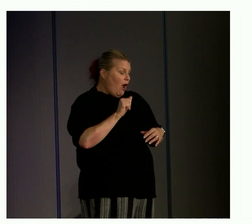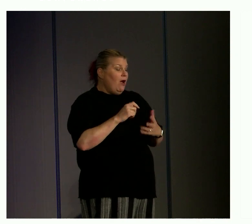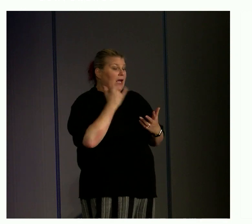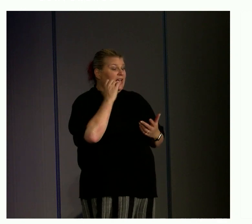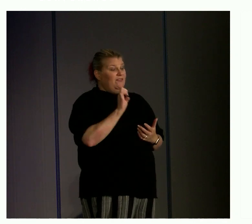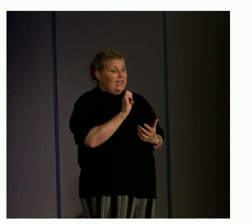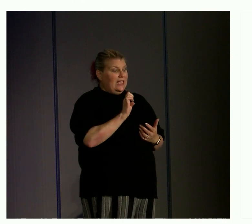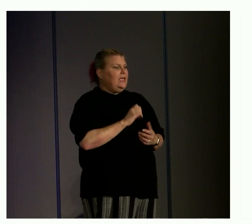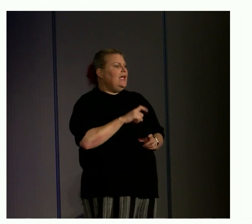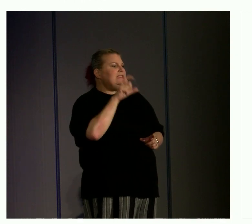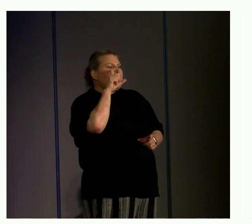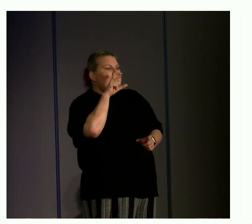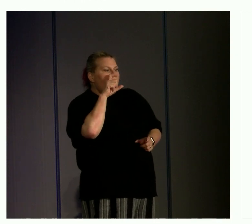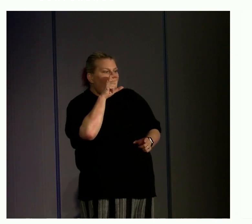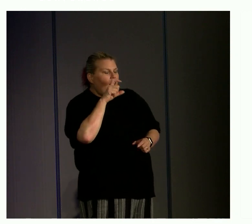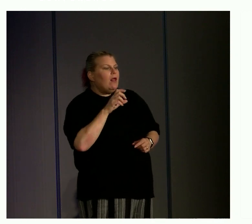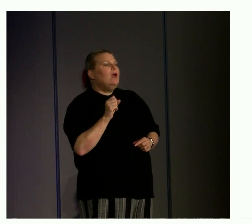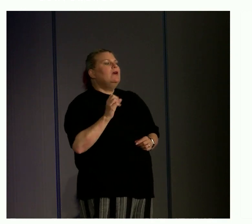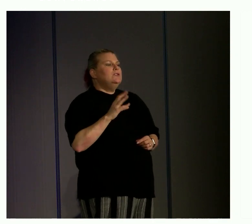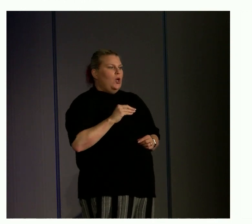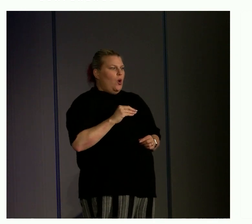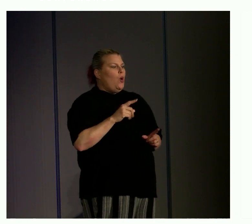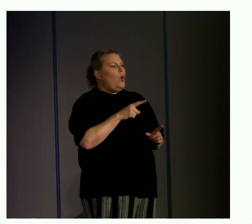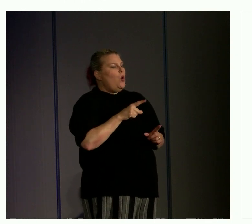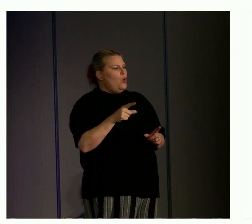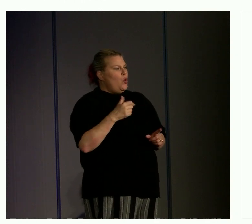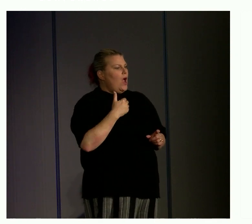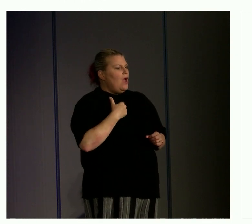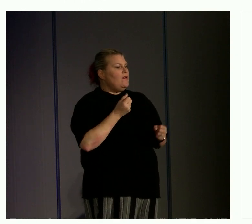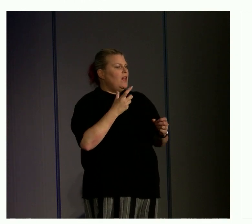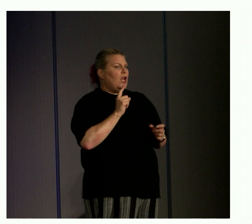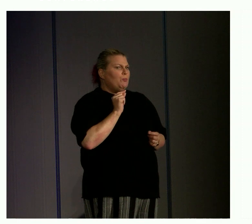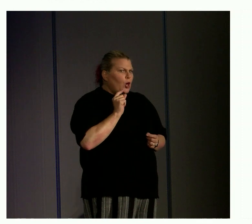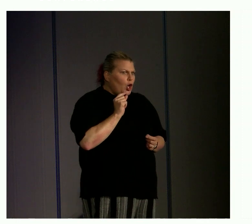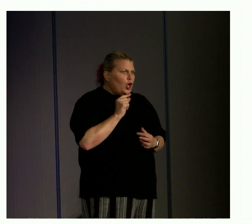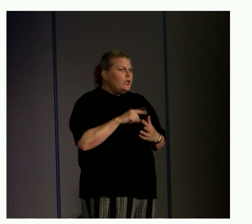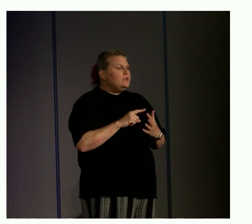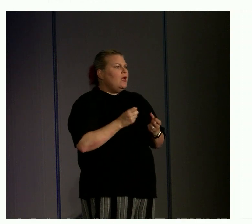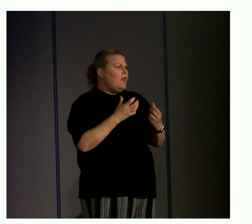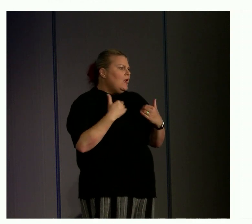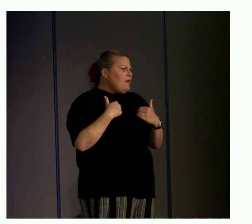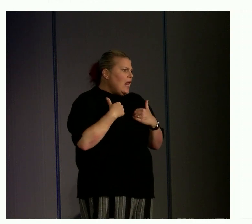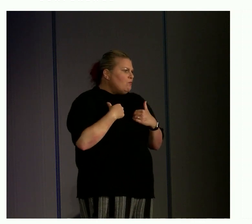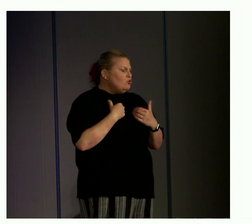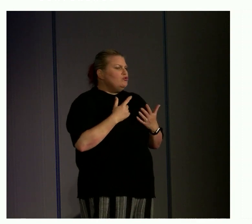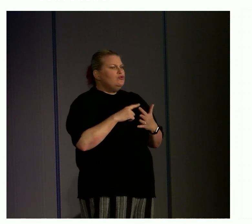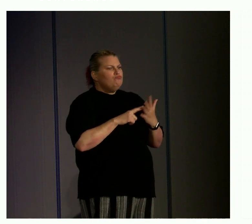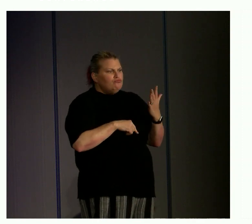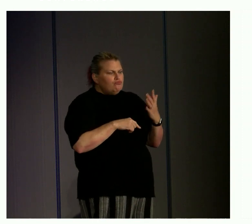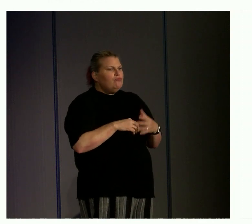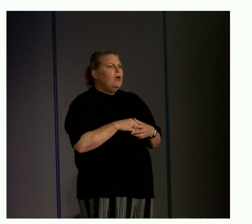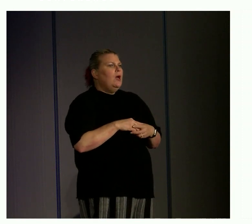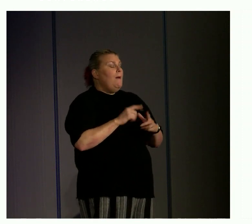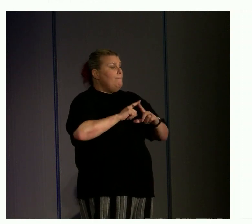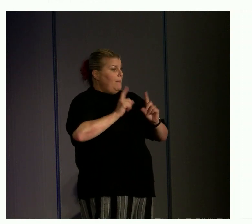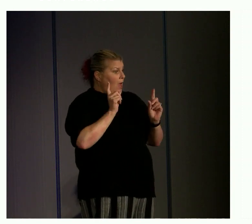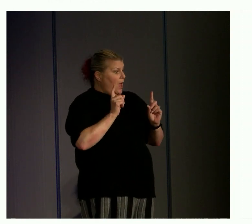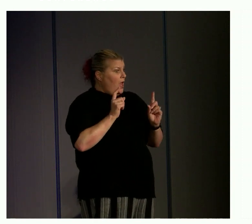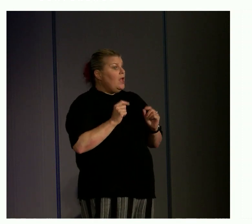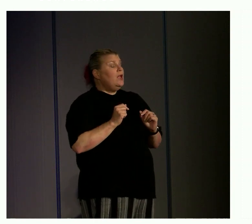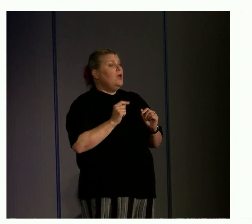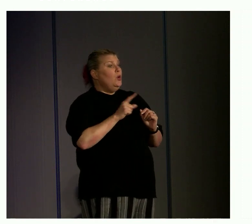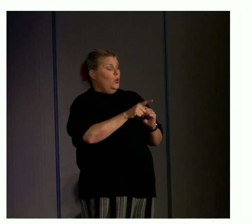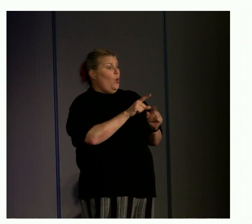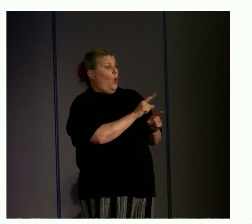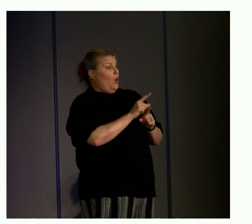it's an eagle. So you have a lot of birds, a lot of animals, wild animals, but you